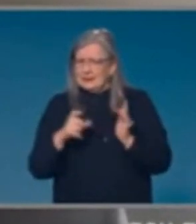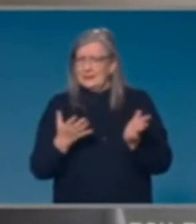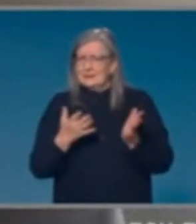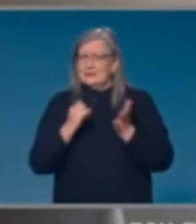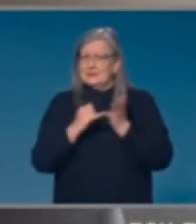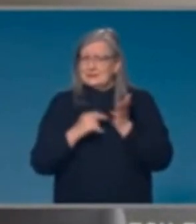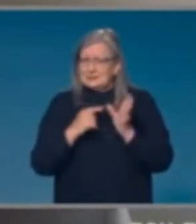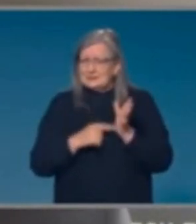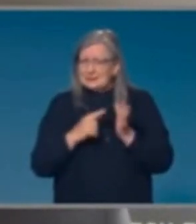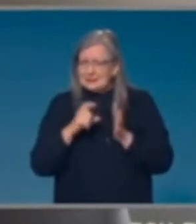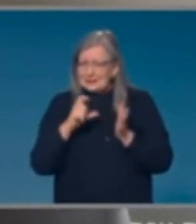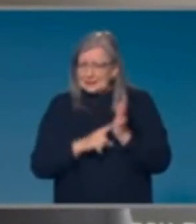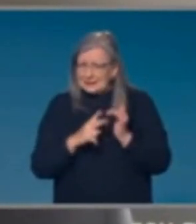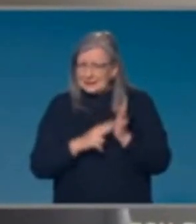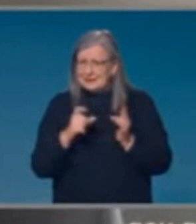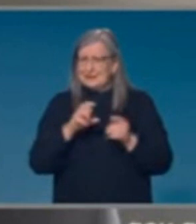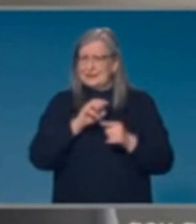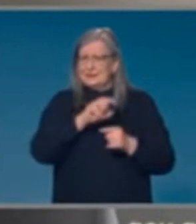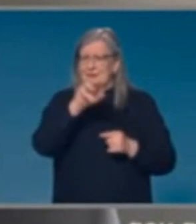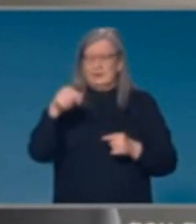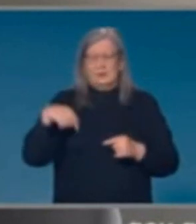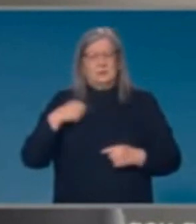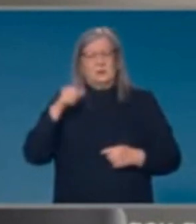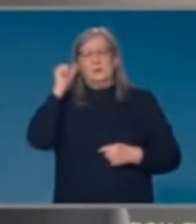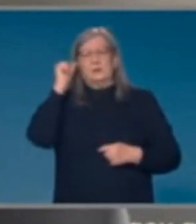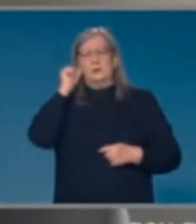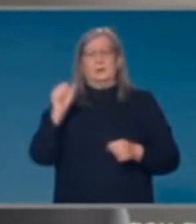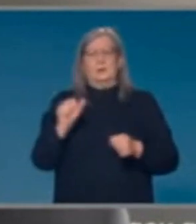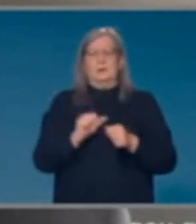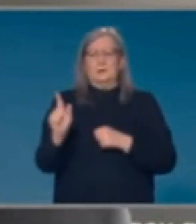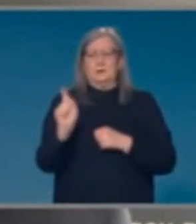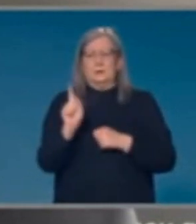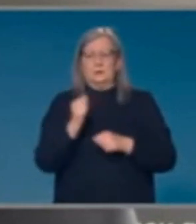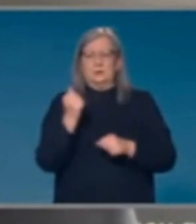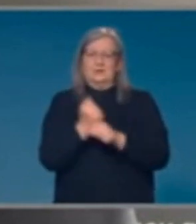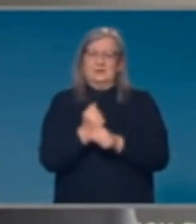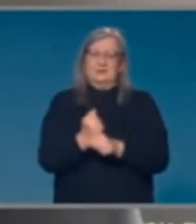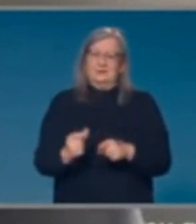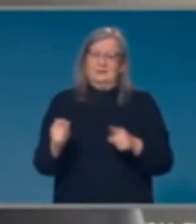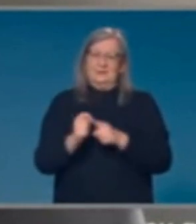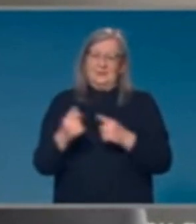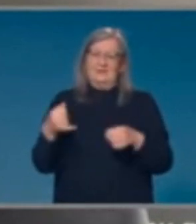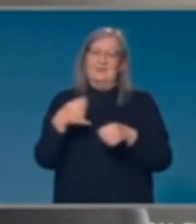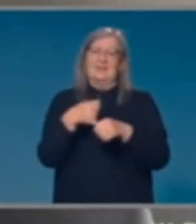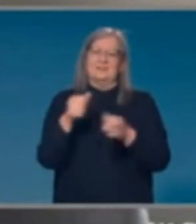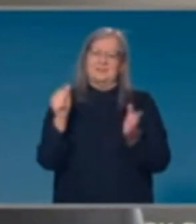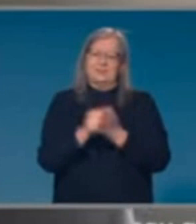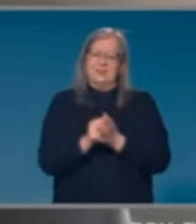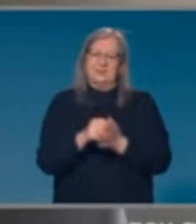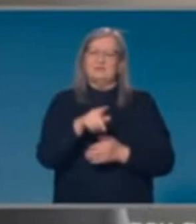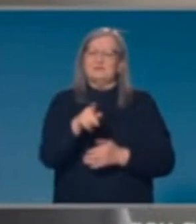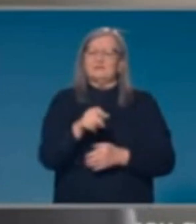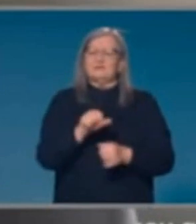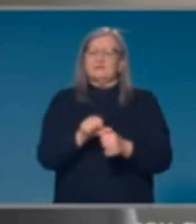the regions was through GPs and pharmacies, and our GPs and our pharmacists have stood up. Amazing.